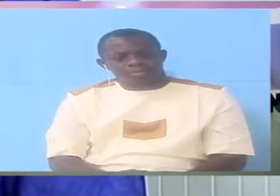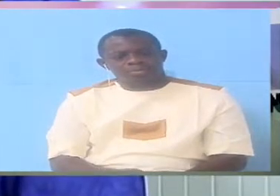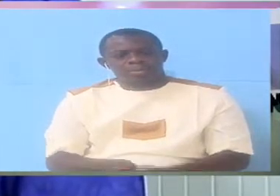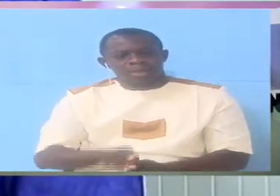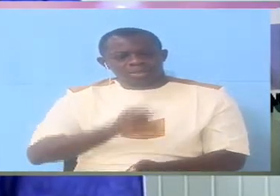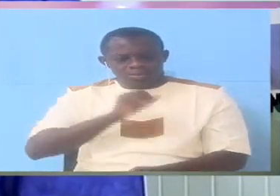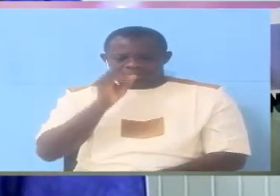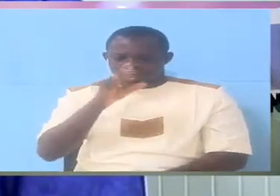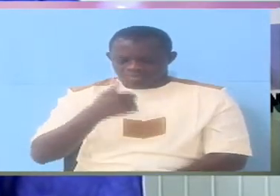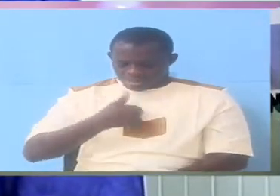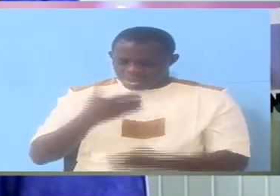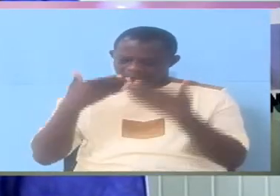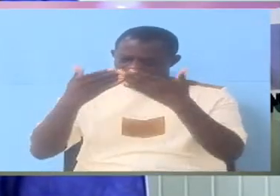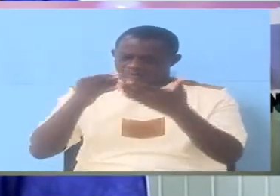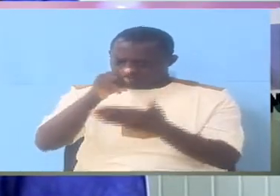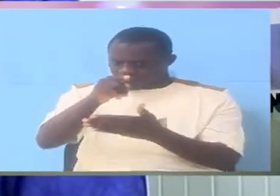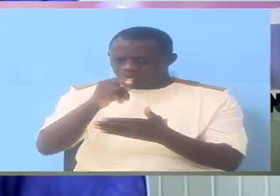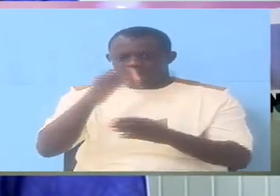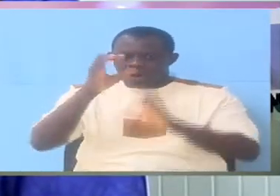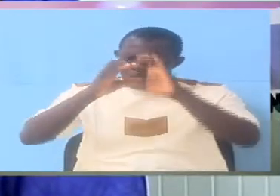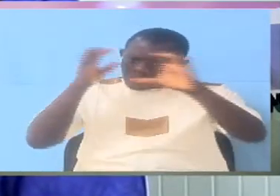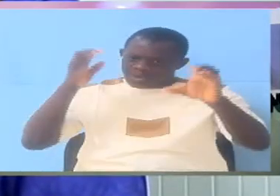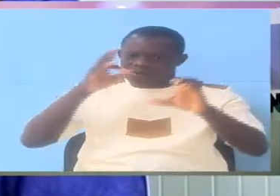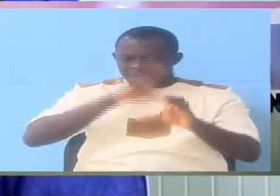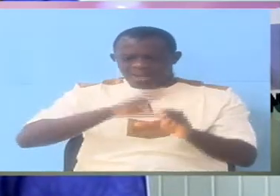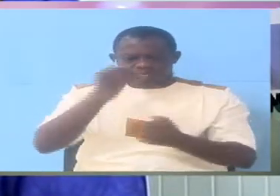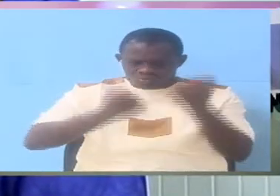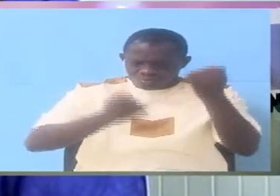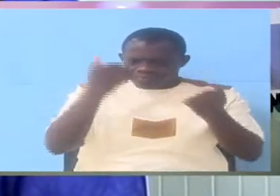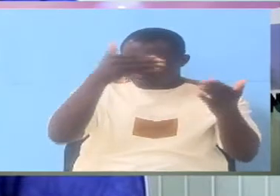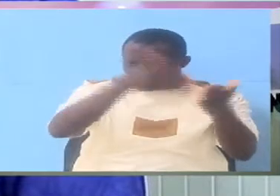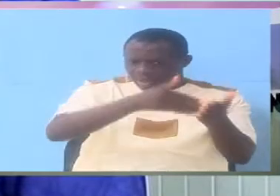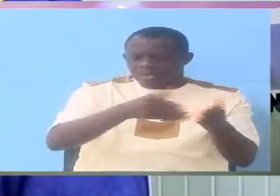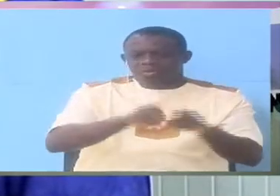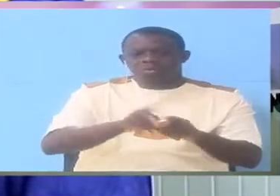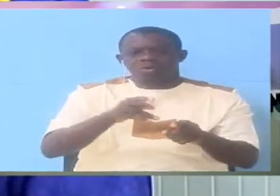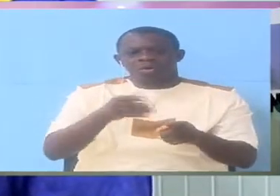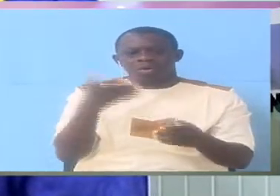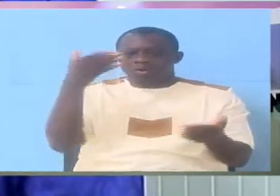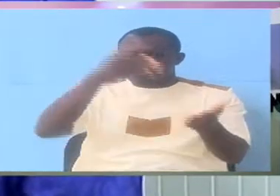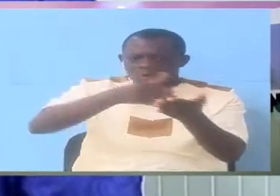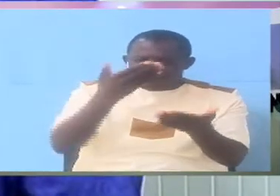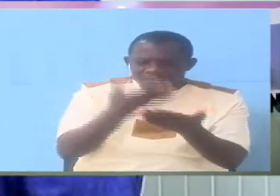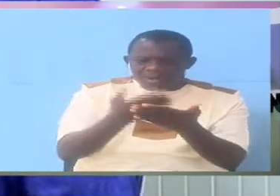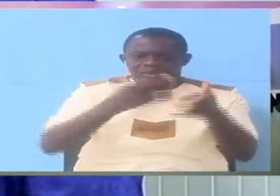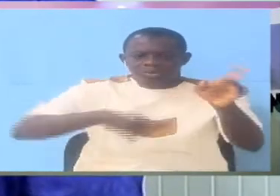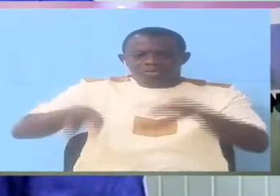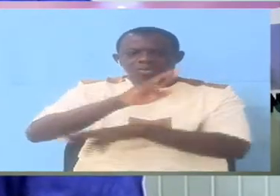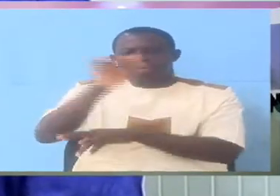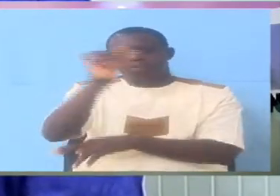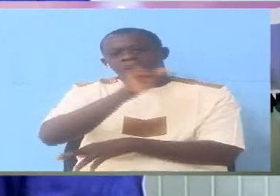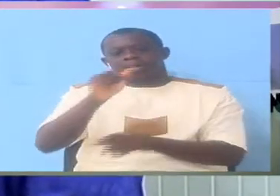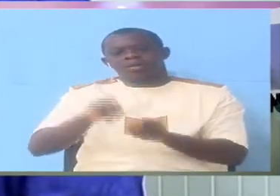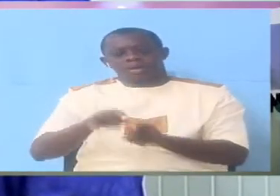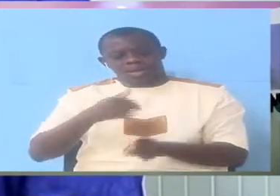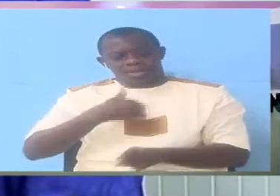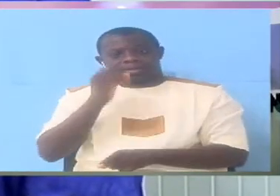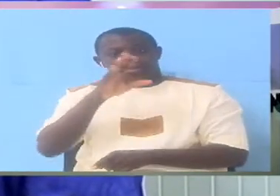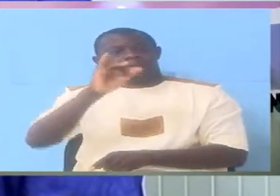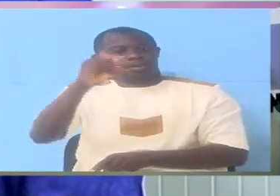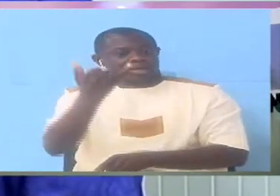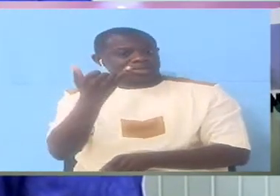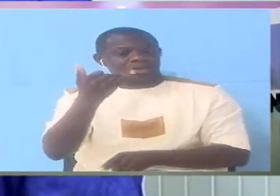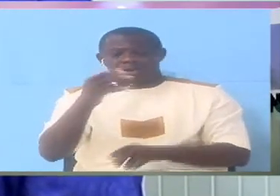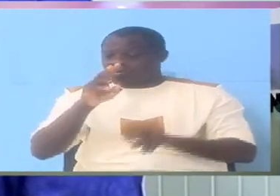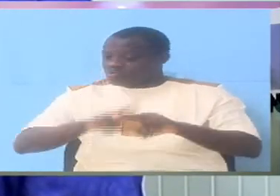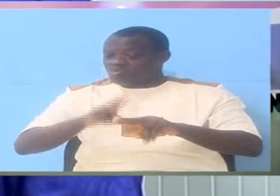He said to me, but I told you to take the bus there. You went there and then you returned. I said, yes, we spent a